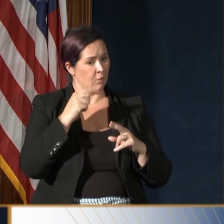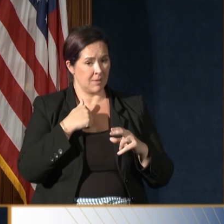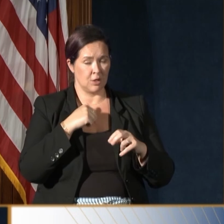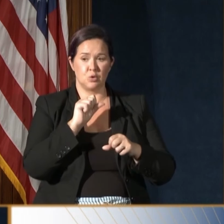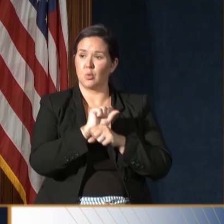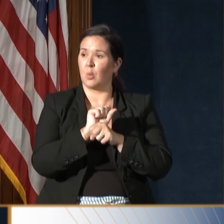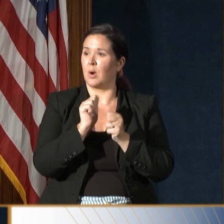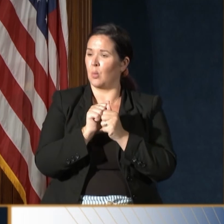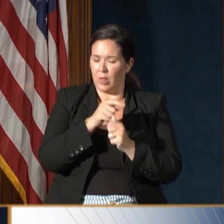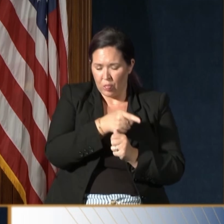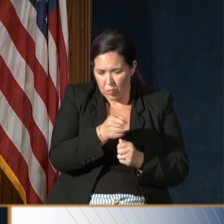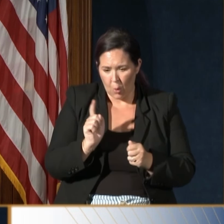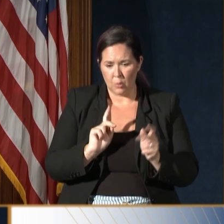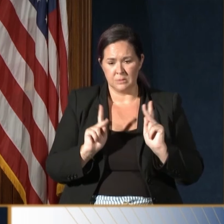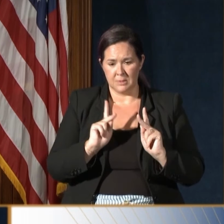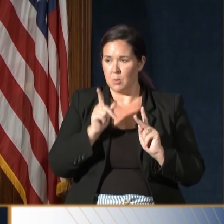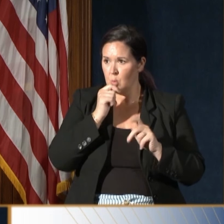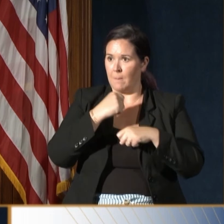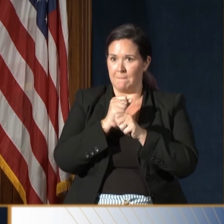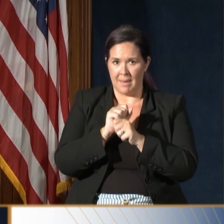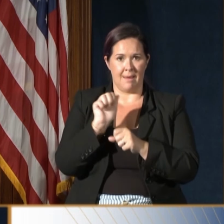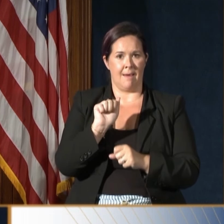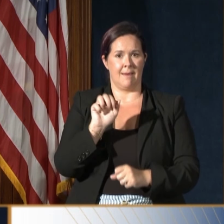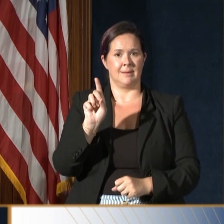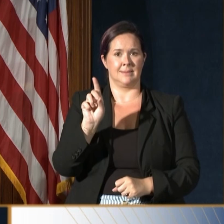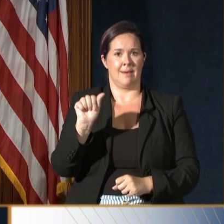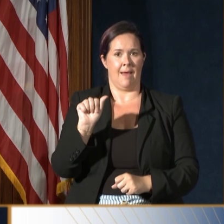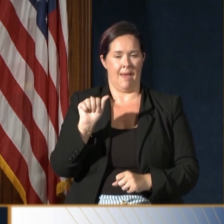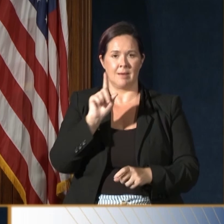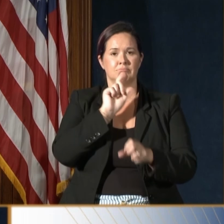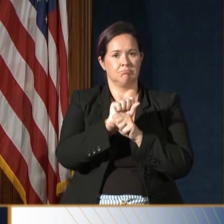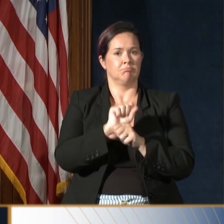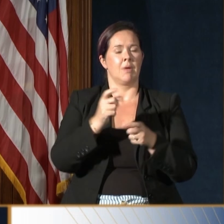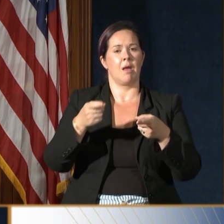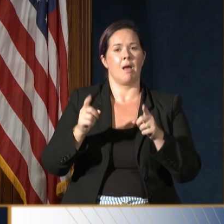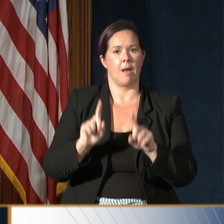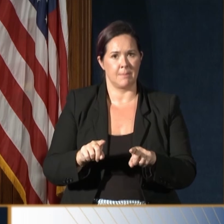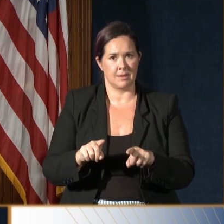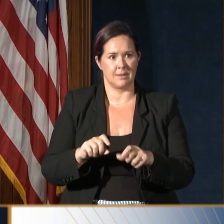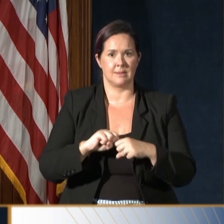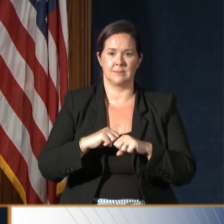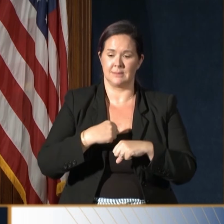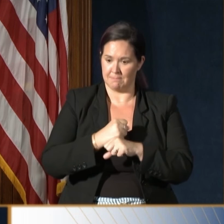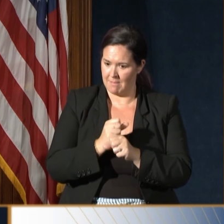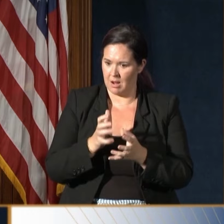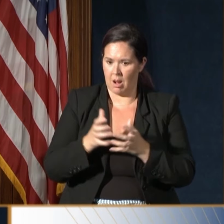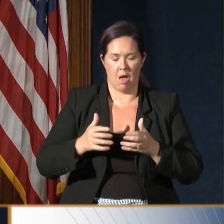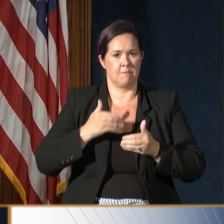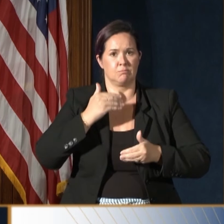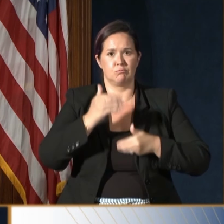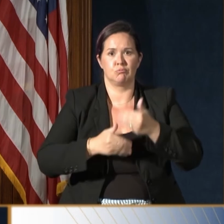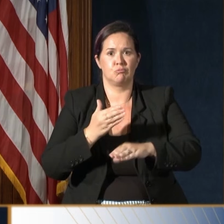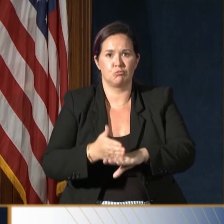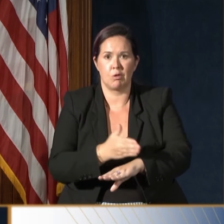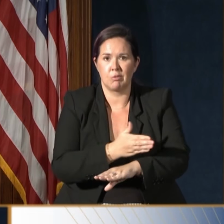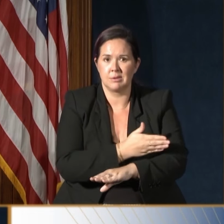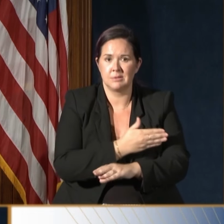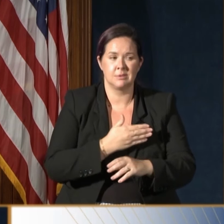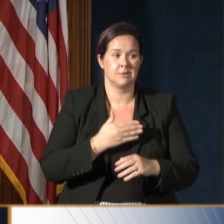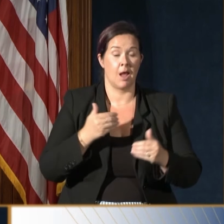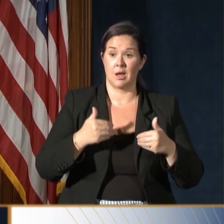those who made the ADA reality. It has made extraordinary progress. But there's a young woman, many of